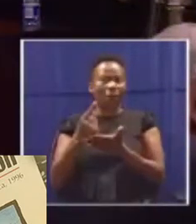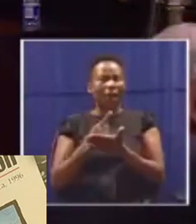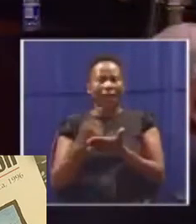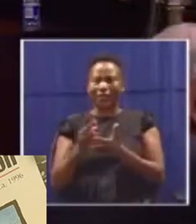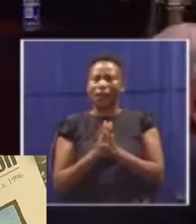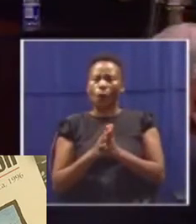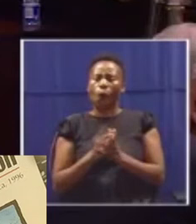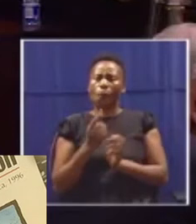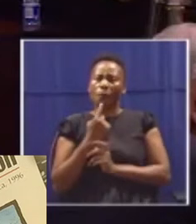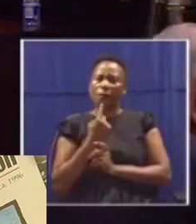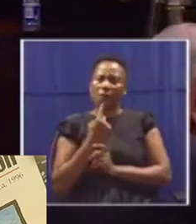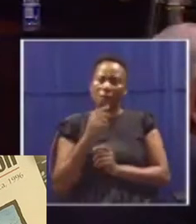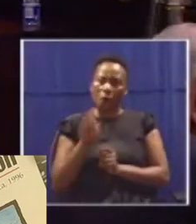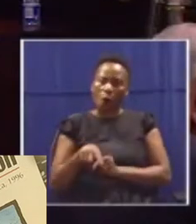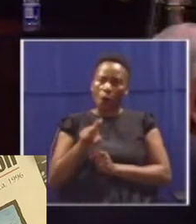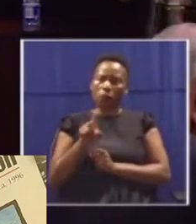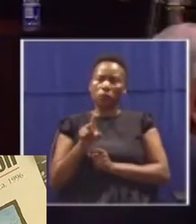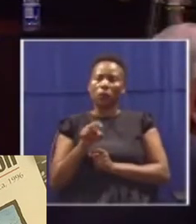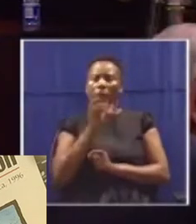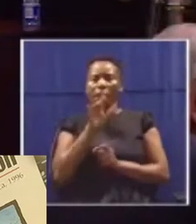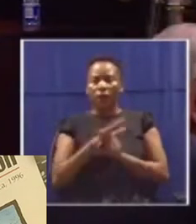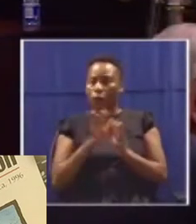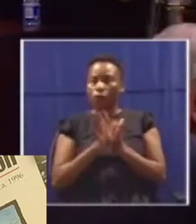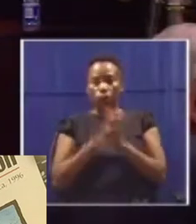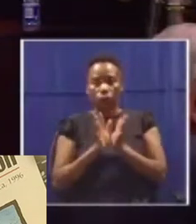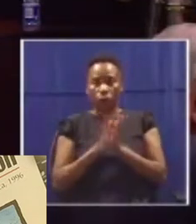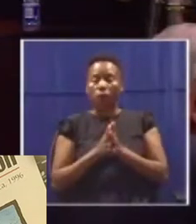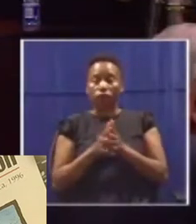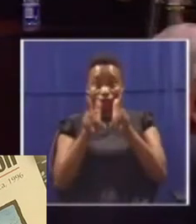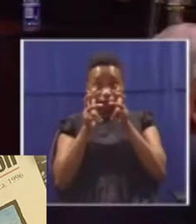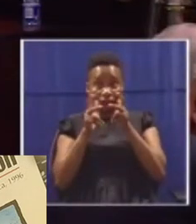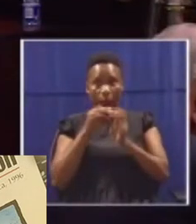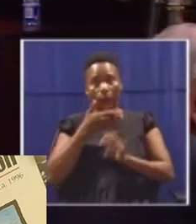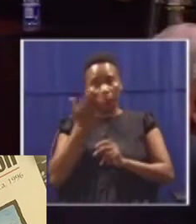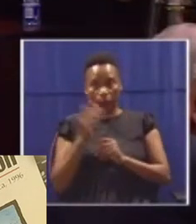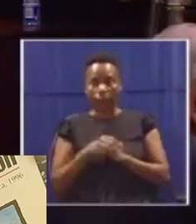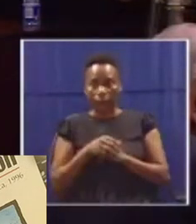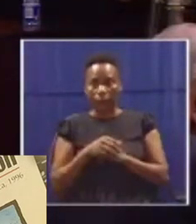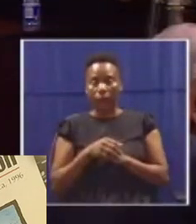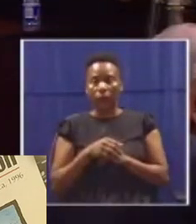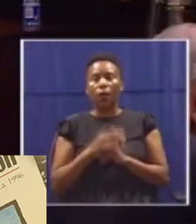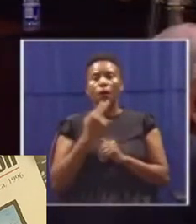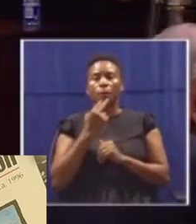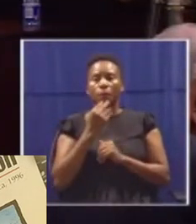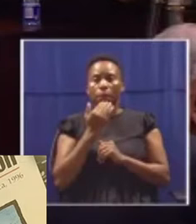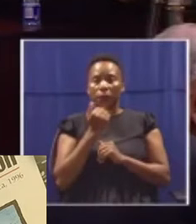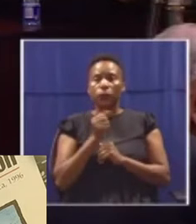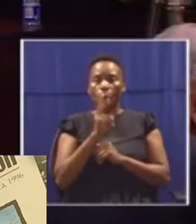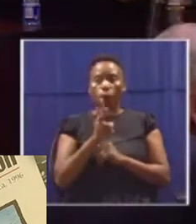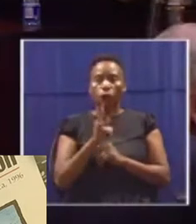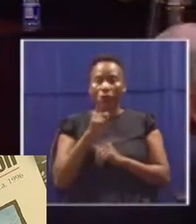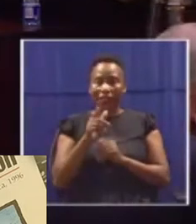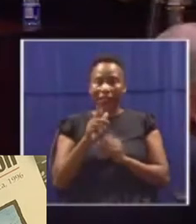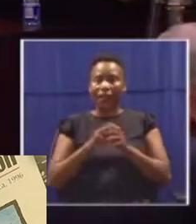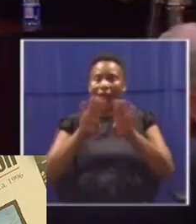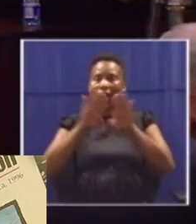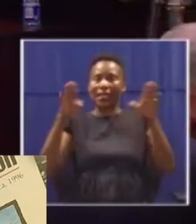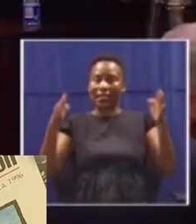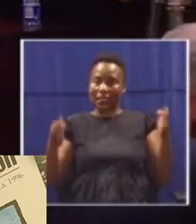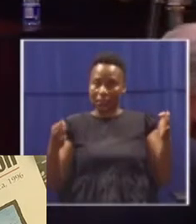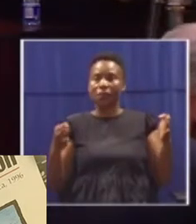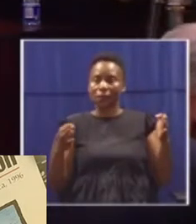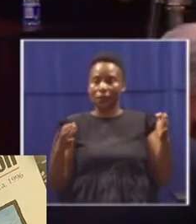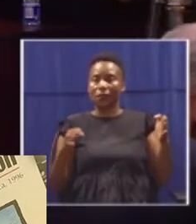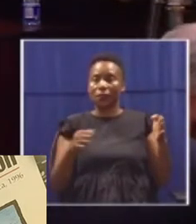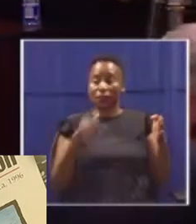you're obviously not paying attention. Mute your microphones. And I must also instruct the table staff with the ICT unit, as soon